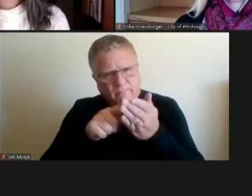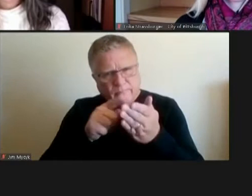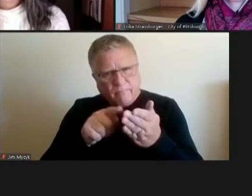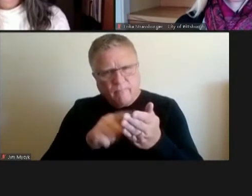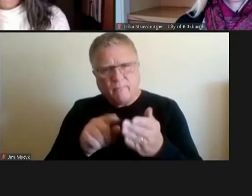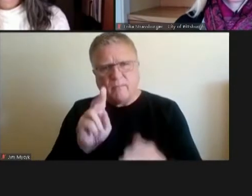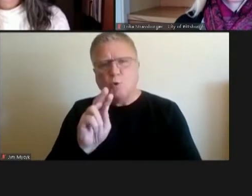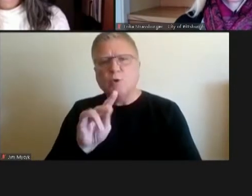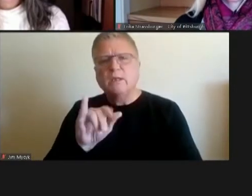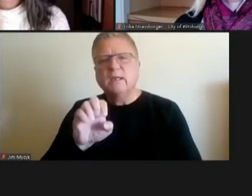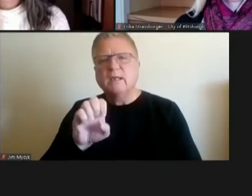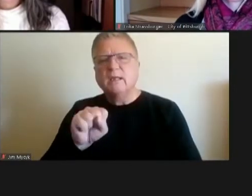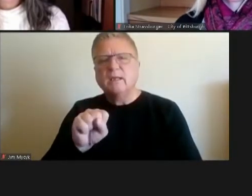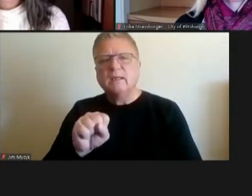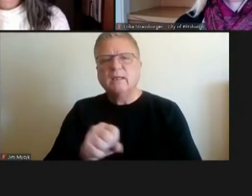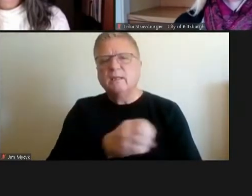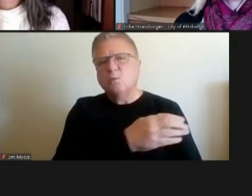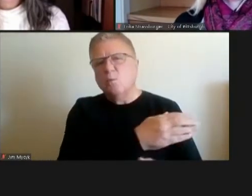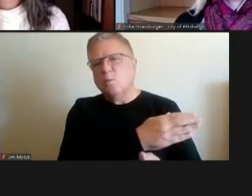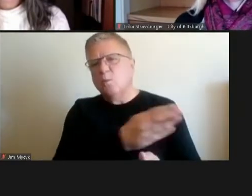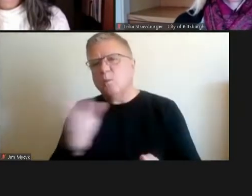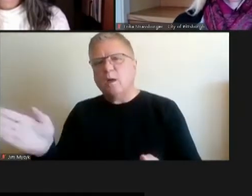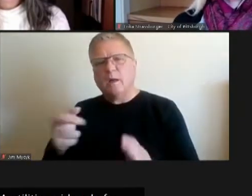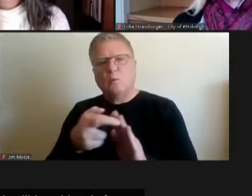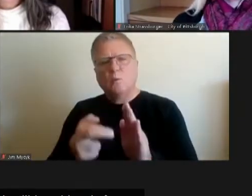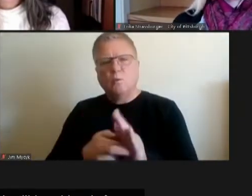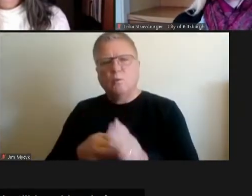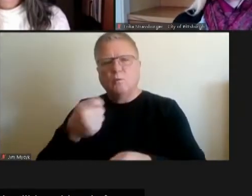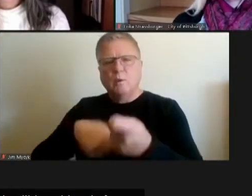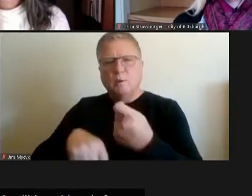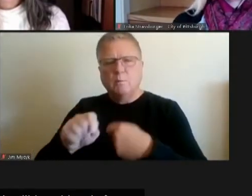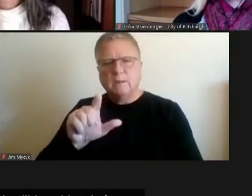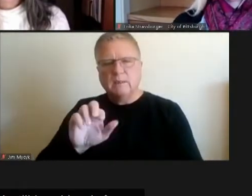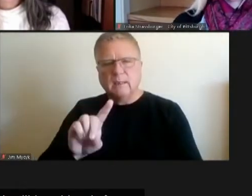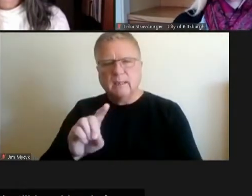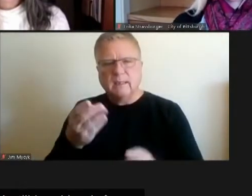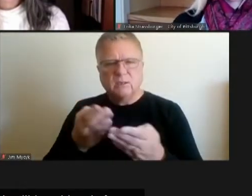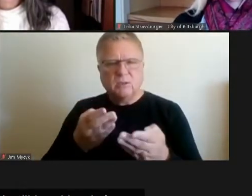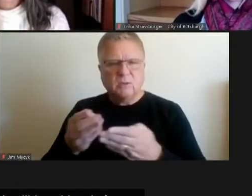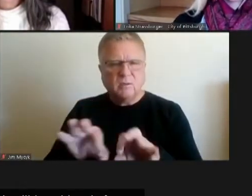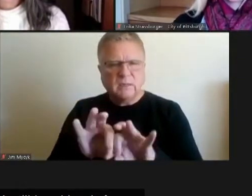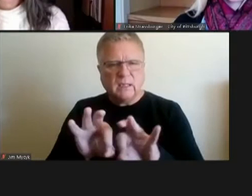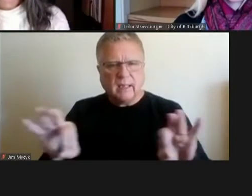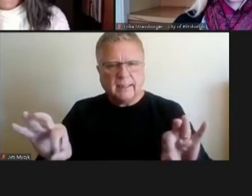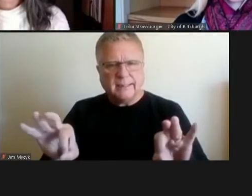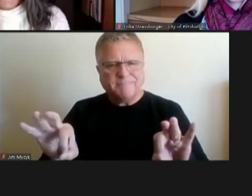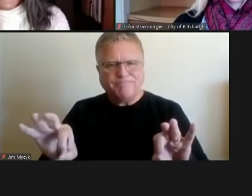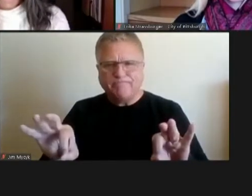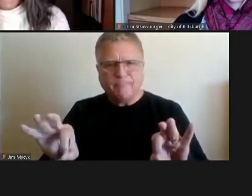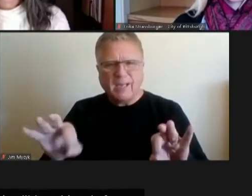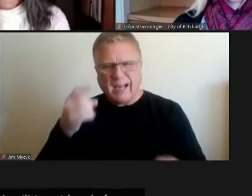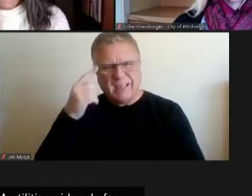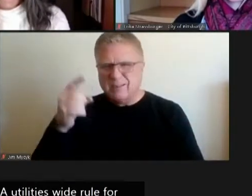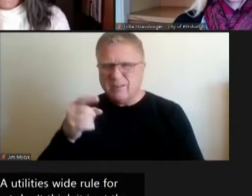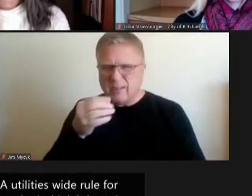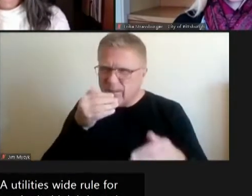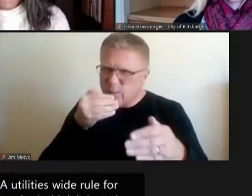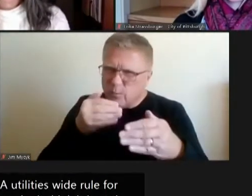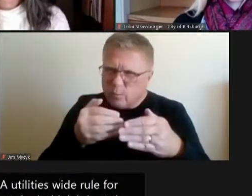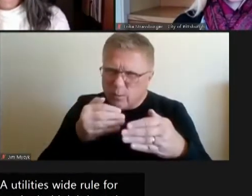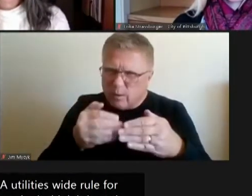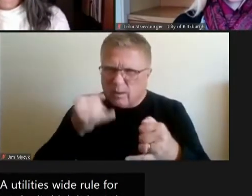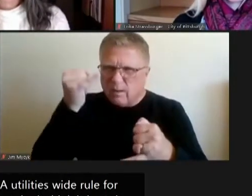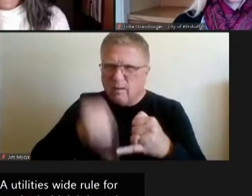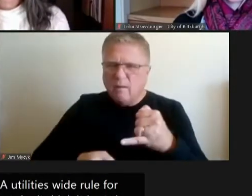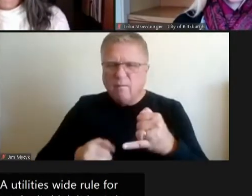utilities-wide rule for replacing lead service lines. I just don't think it is at the final stages yet. So it could be coming for